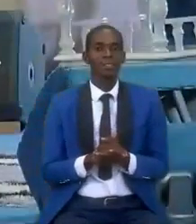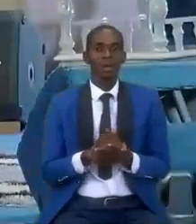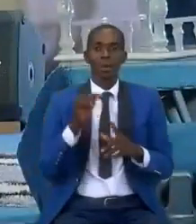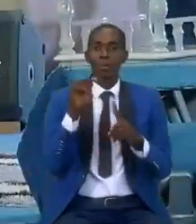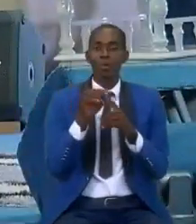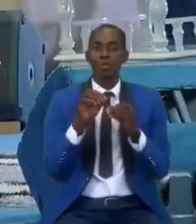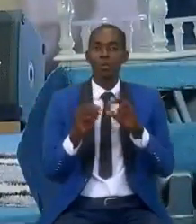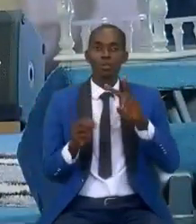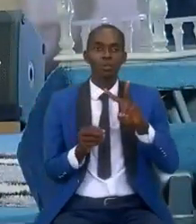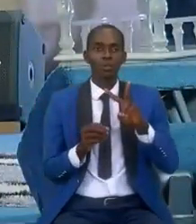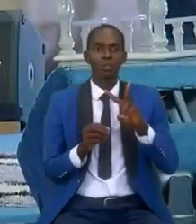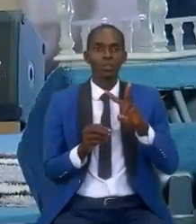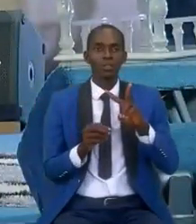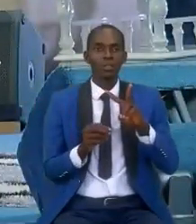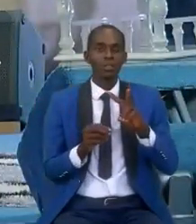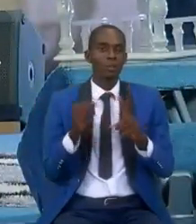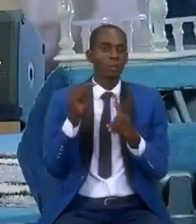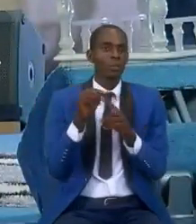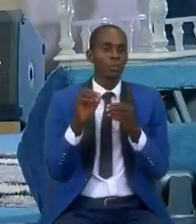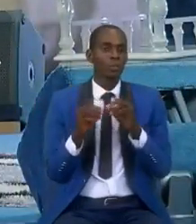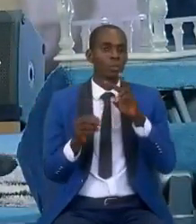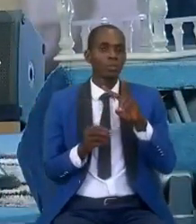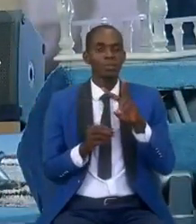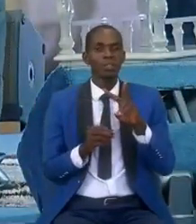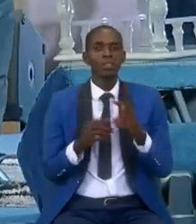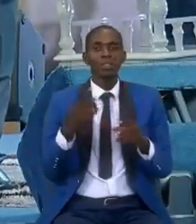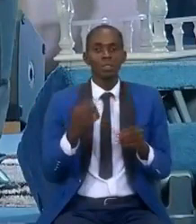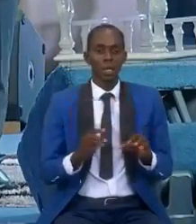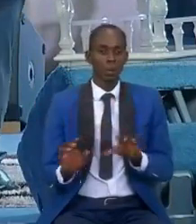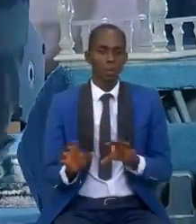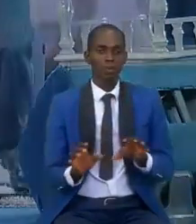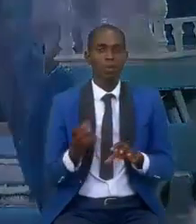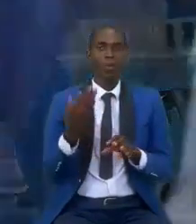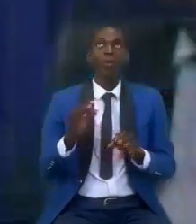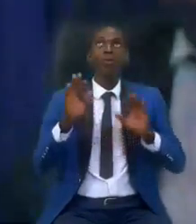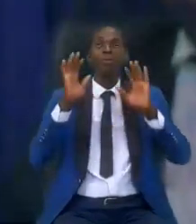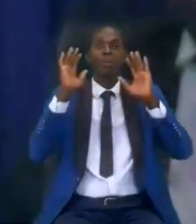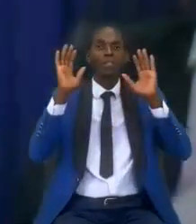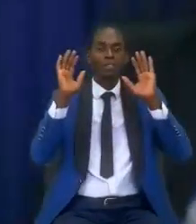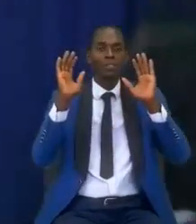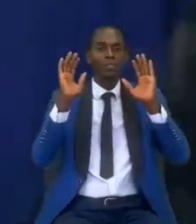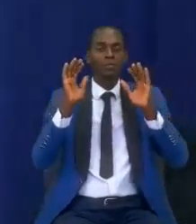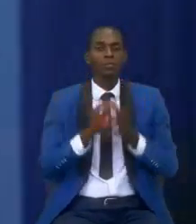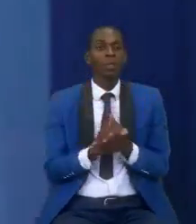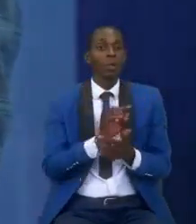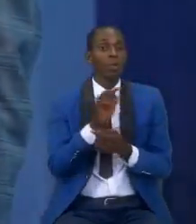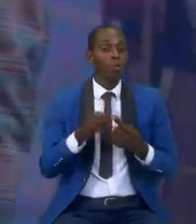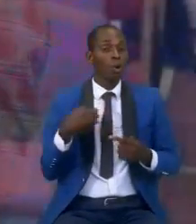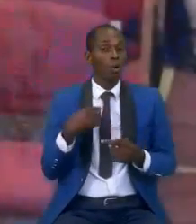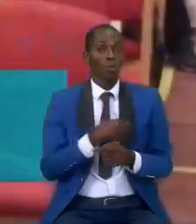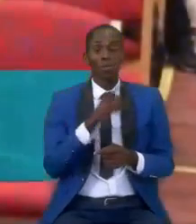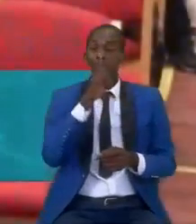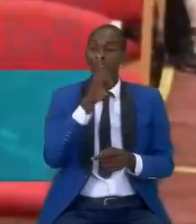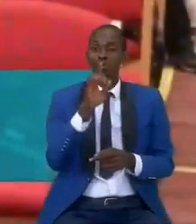performance of wonders. When we really know God, we know that God is a God of action. Action according to his